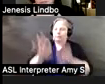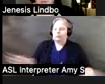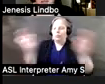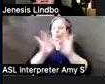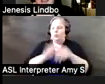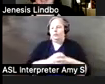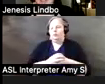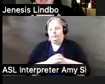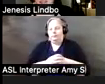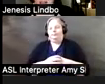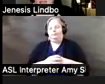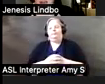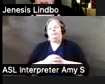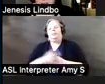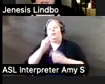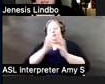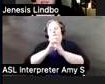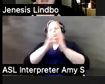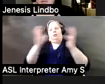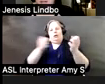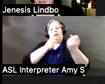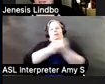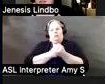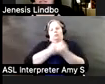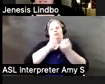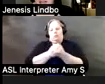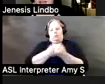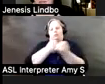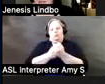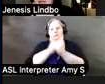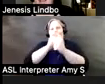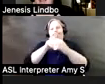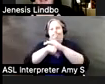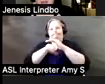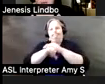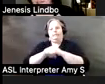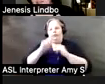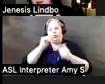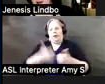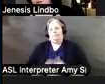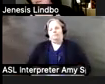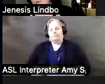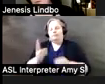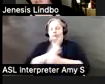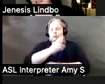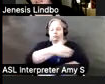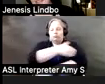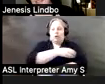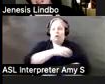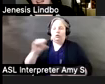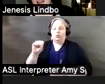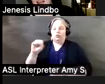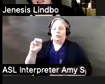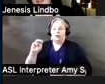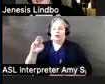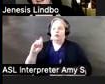accessibility. And there's a lot of advocacy for accessibility in games, utilizing the power of social media and